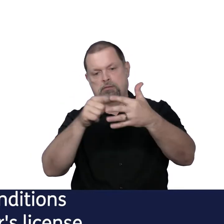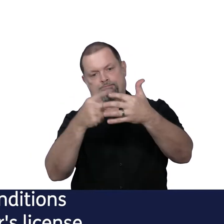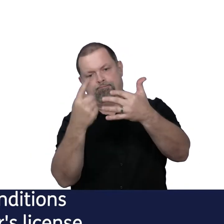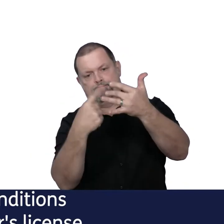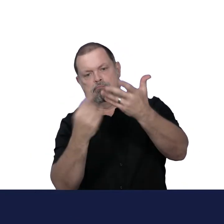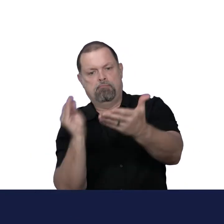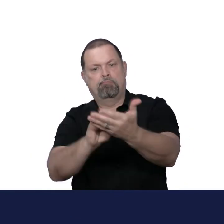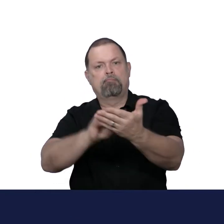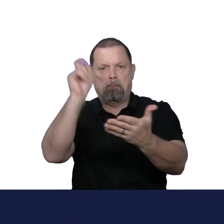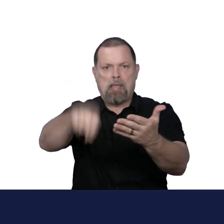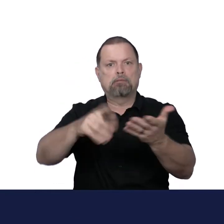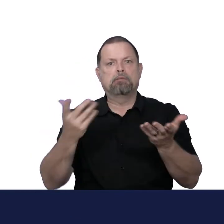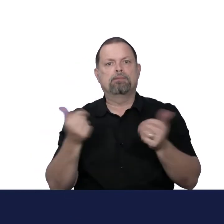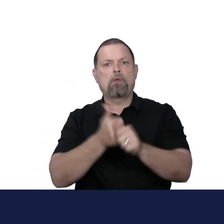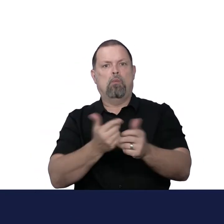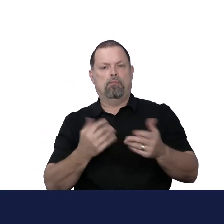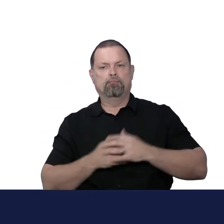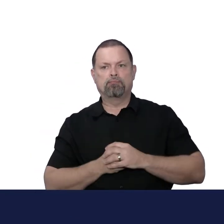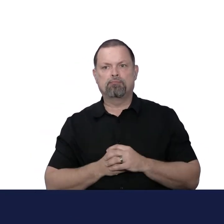broadcaster's license.